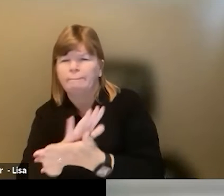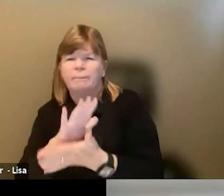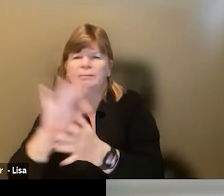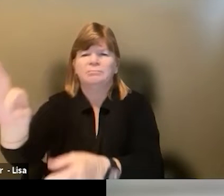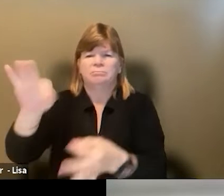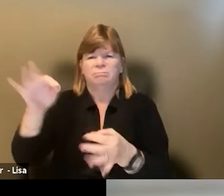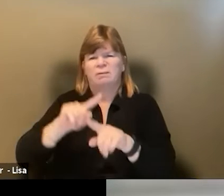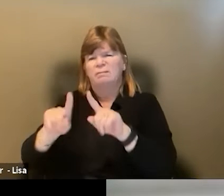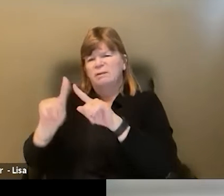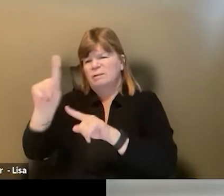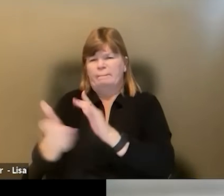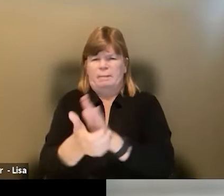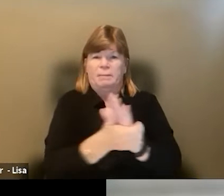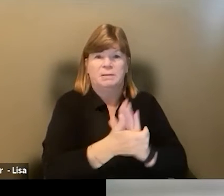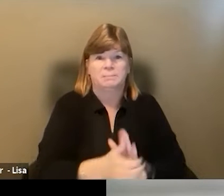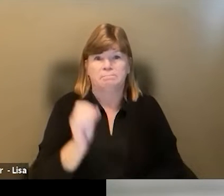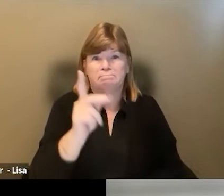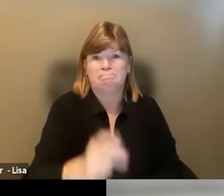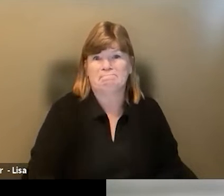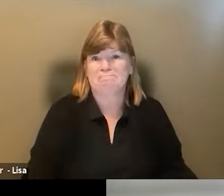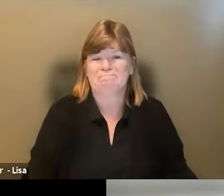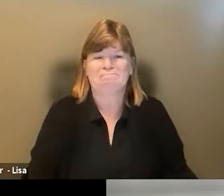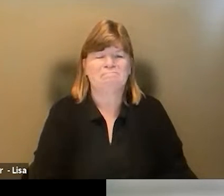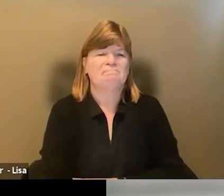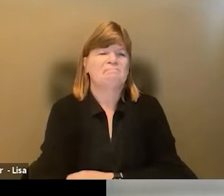any of these amendments.